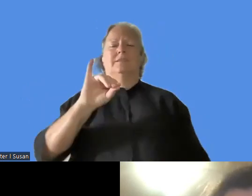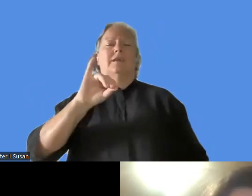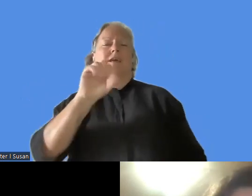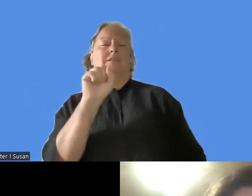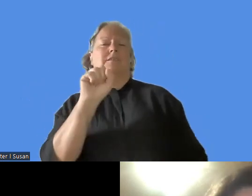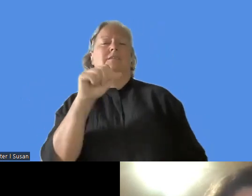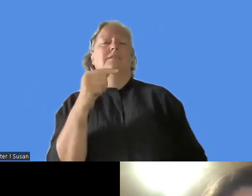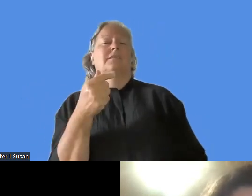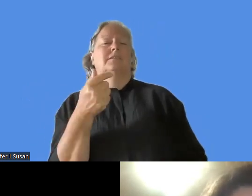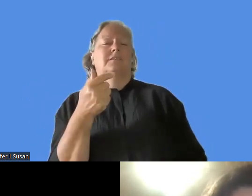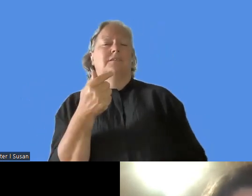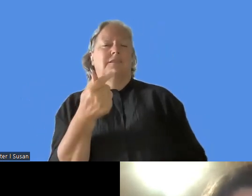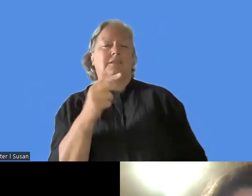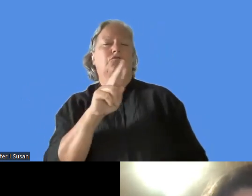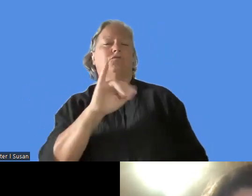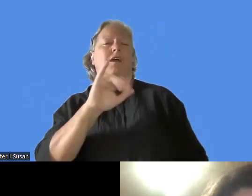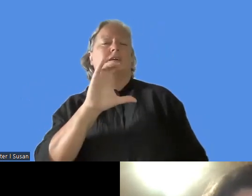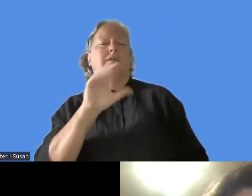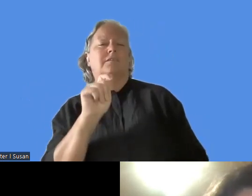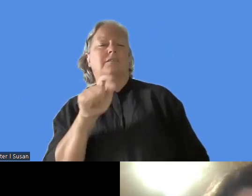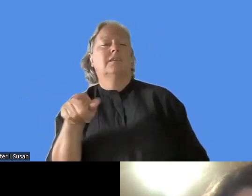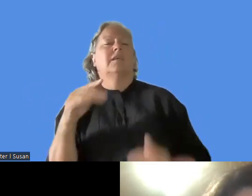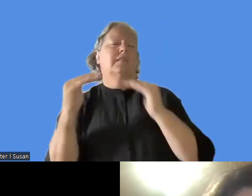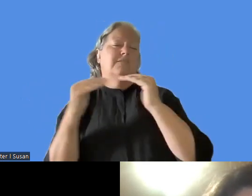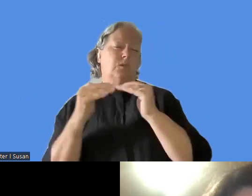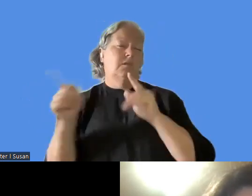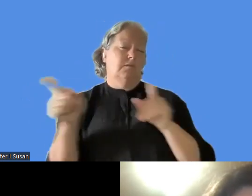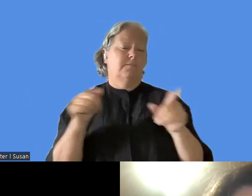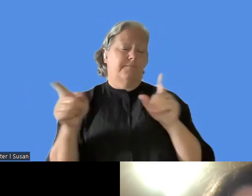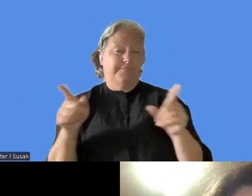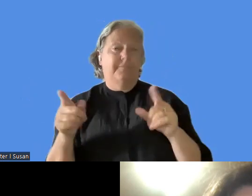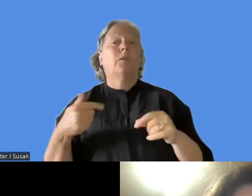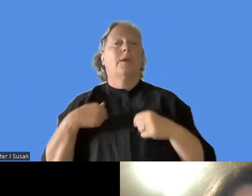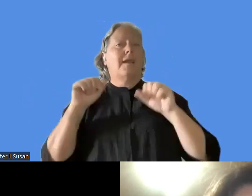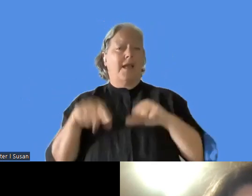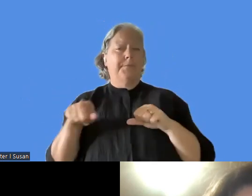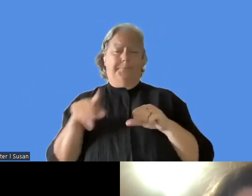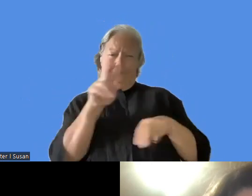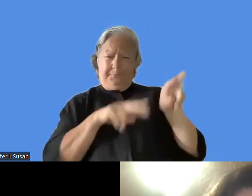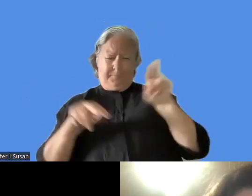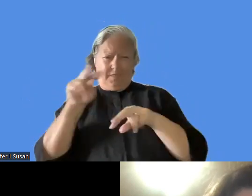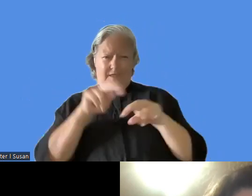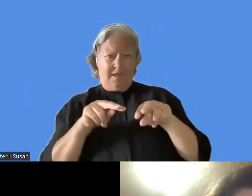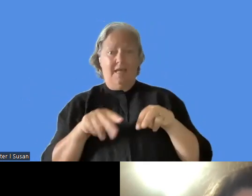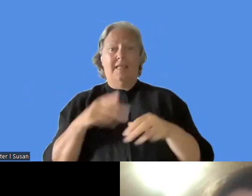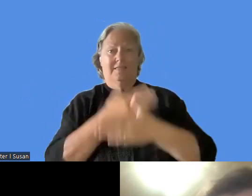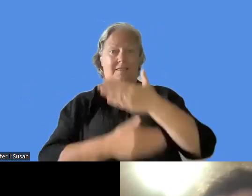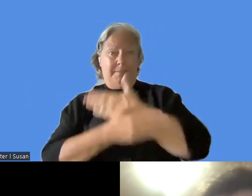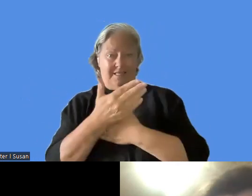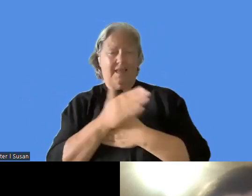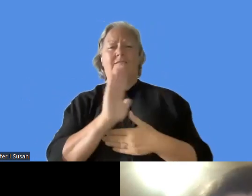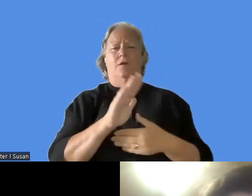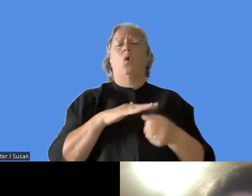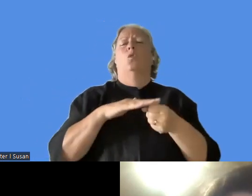new opportunities for monitoring the situation of persons with disabilities locally. So some